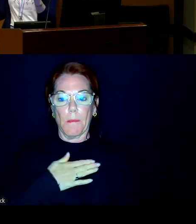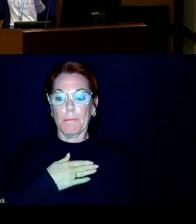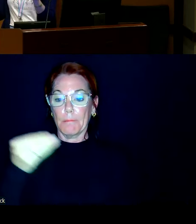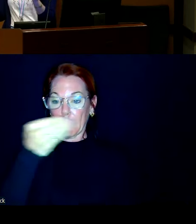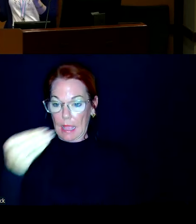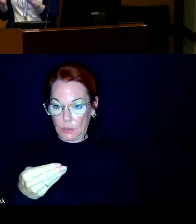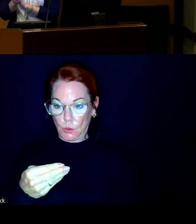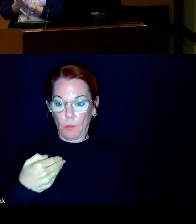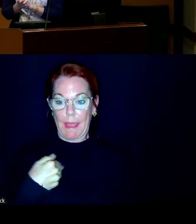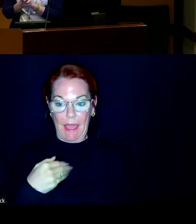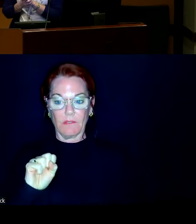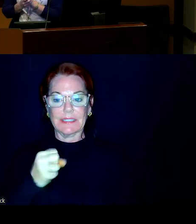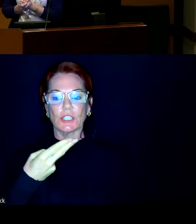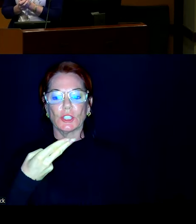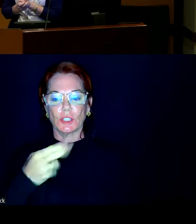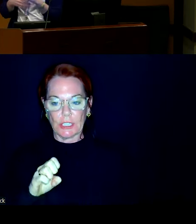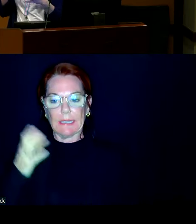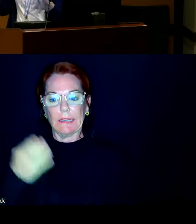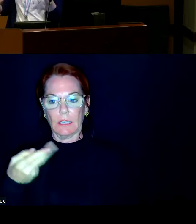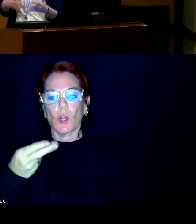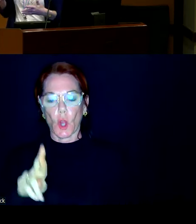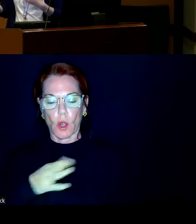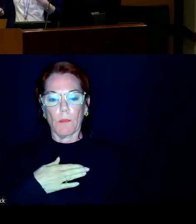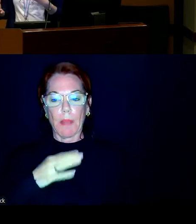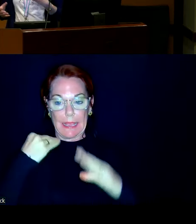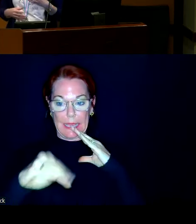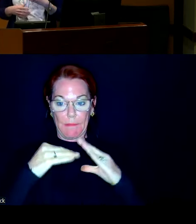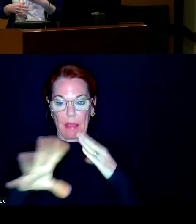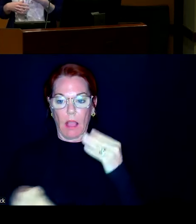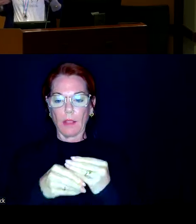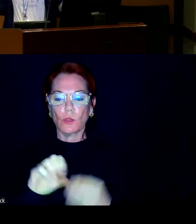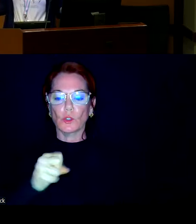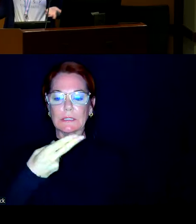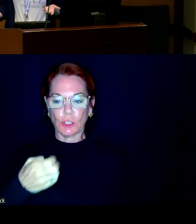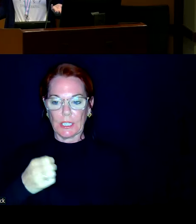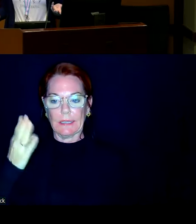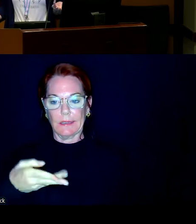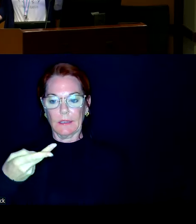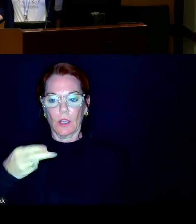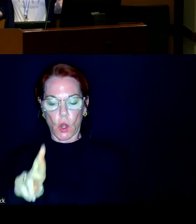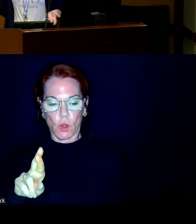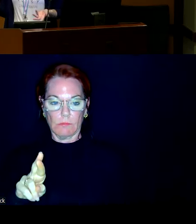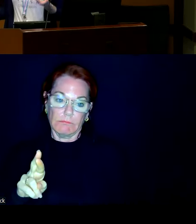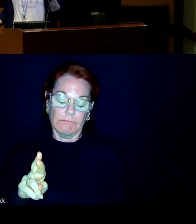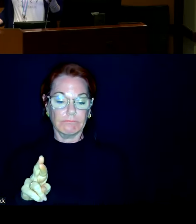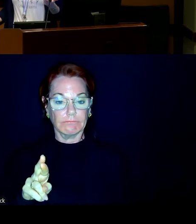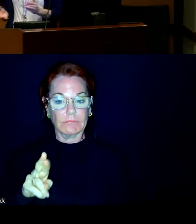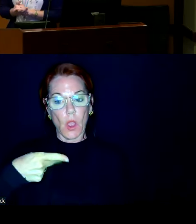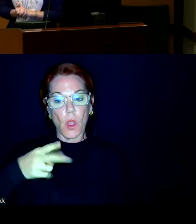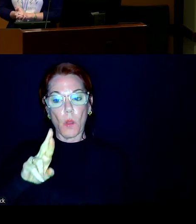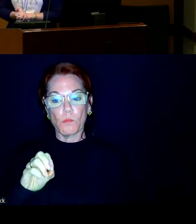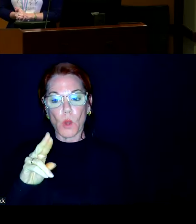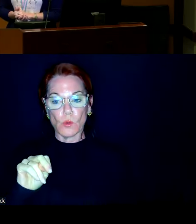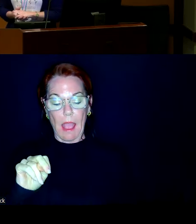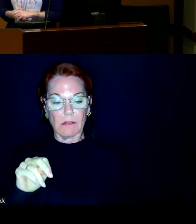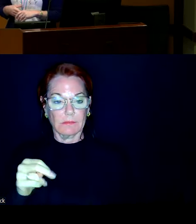she, her after my name, even my email. The more places I can put it, it's just, we all have pronouns. We use pronouns all